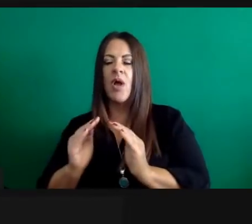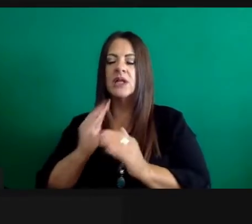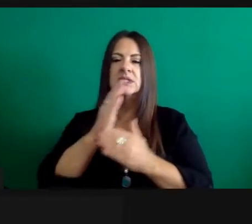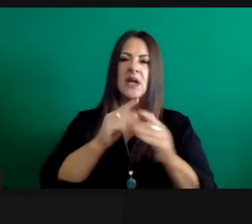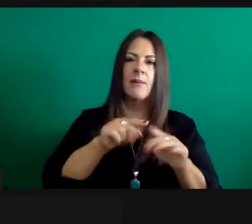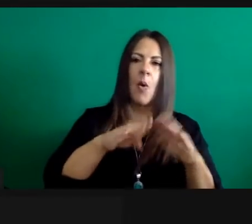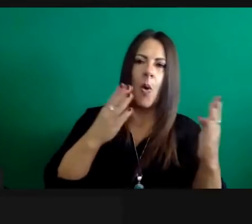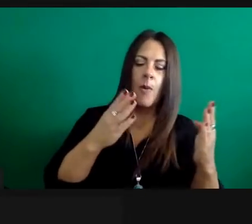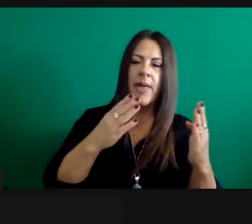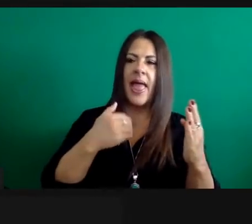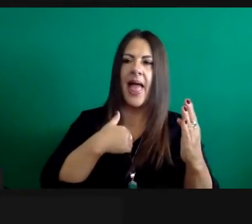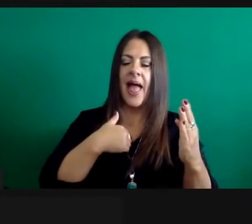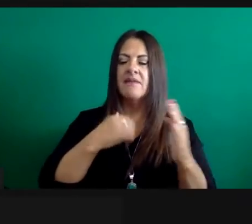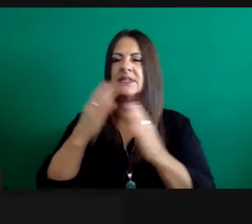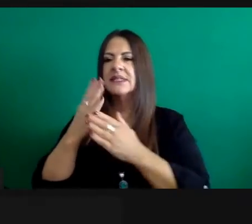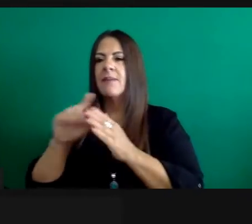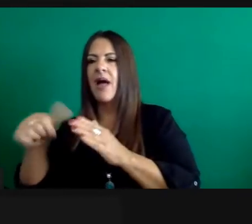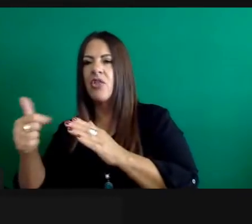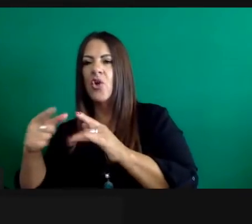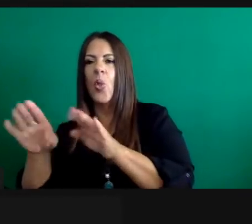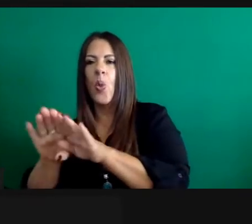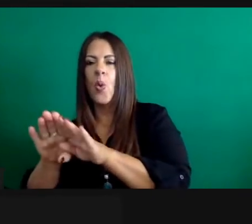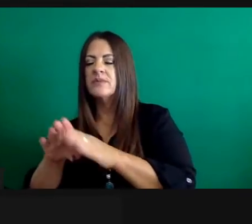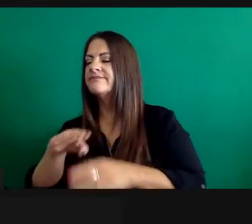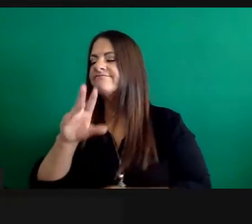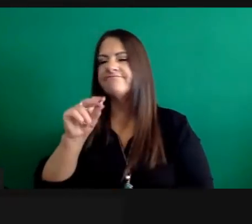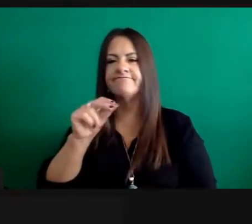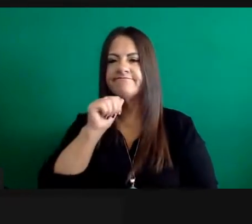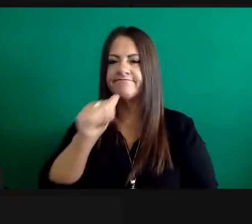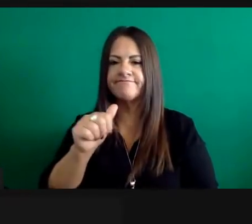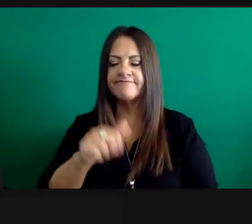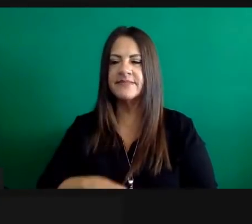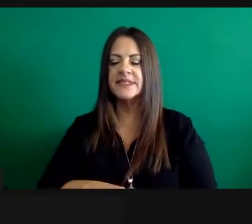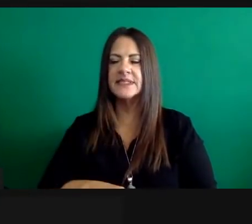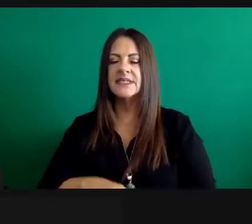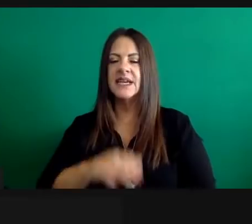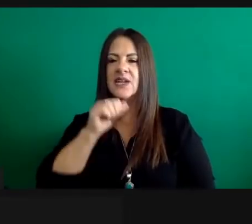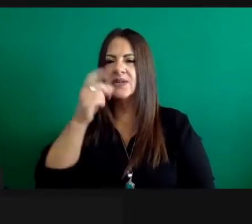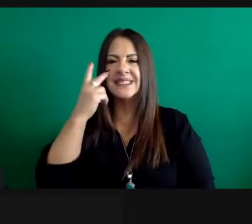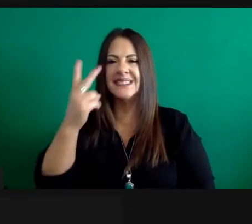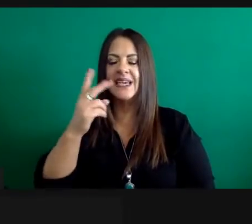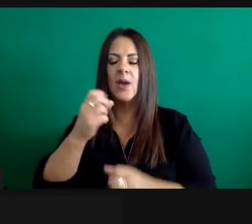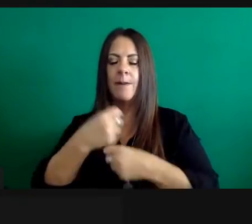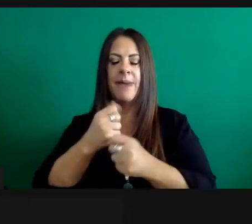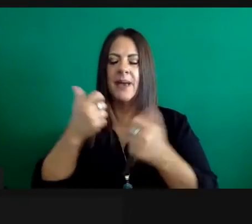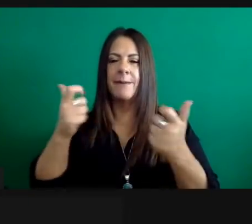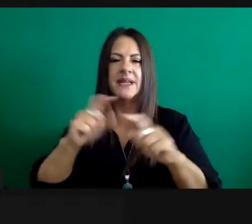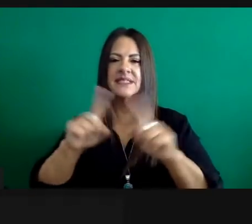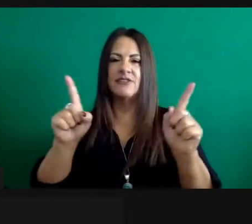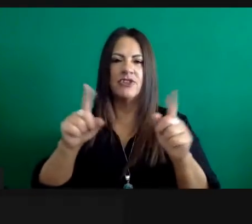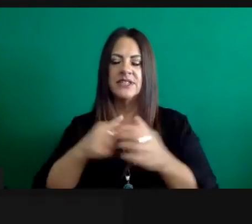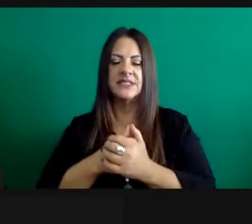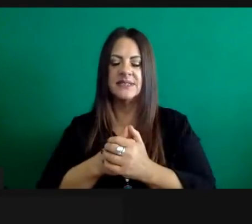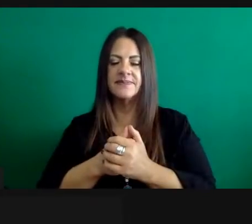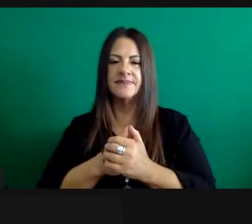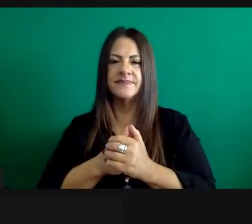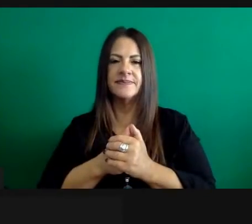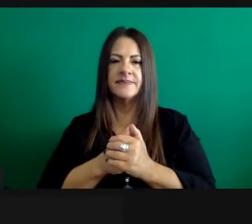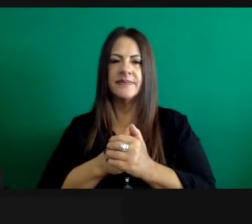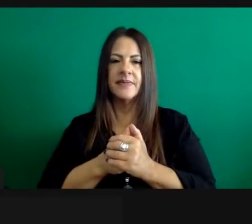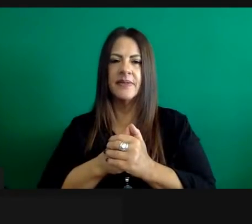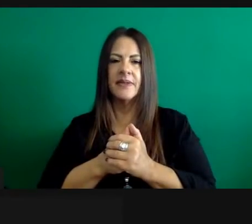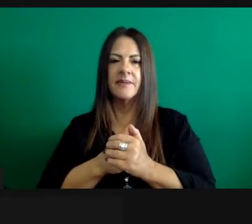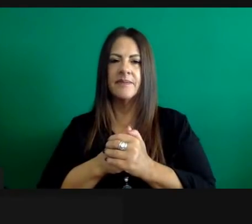a significant part of the existing region under the regional stay-at-home order that we have outlined with the existing